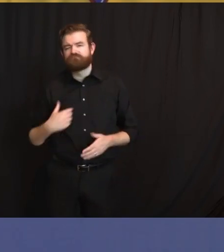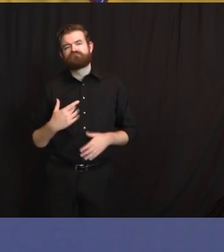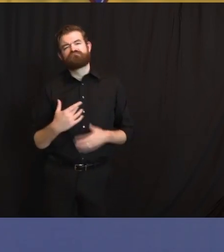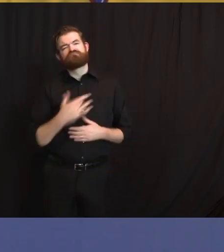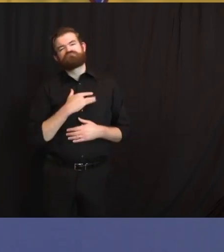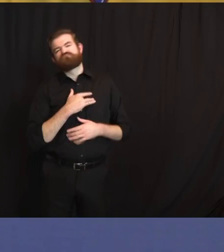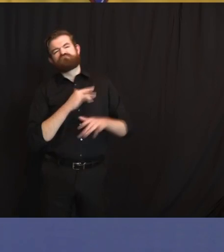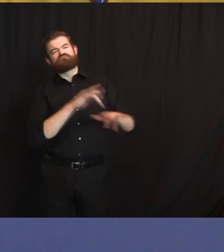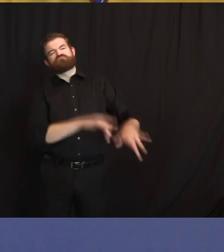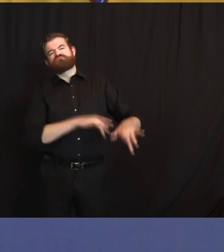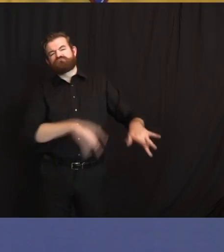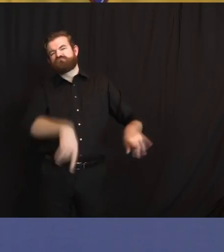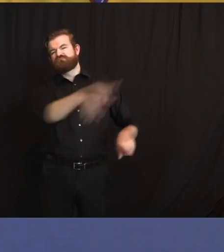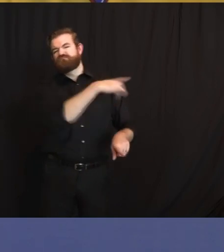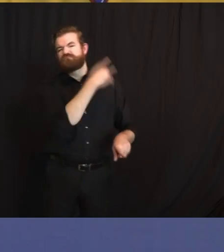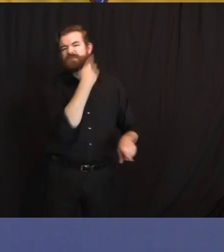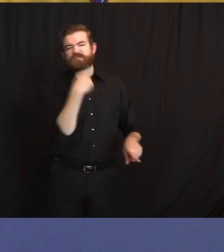is